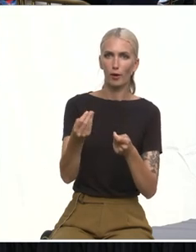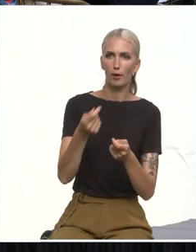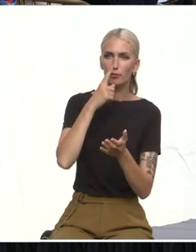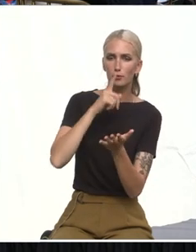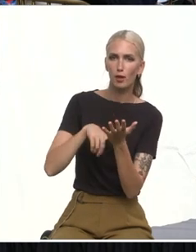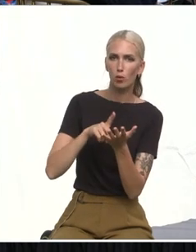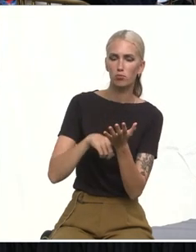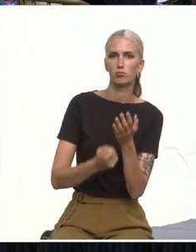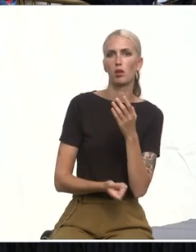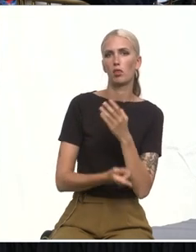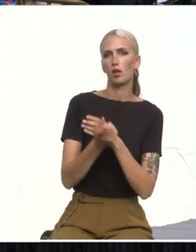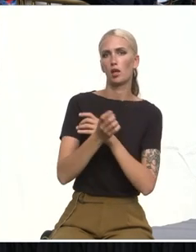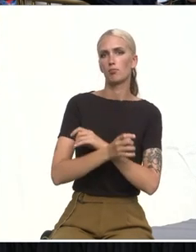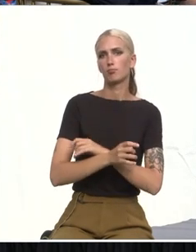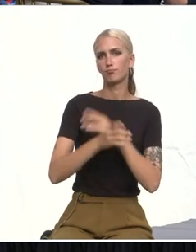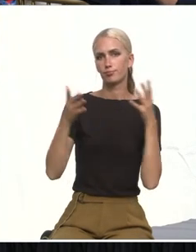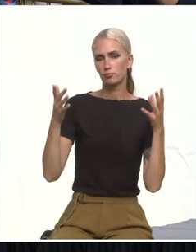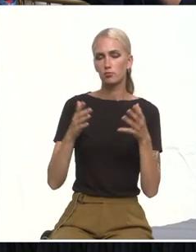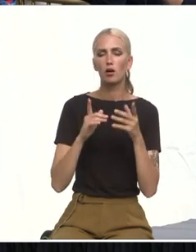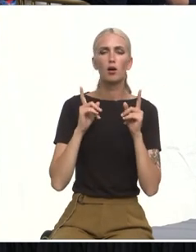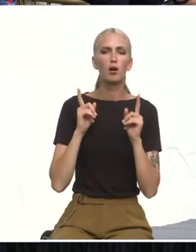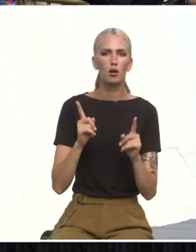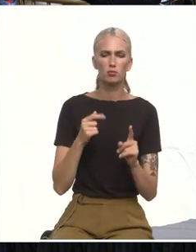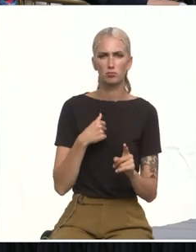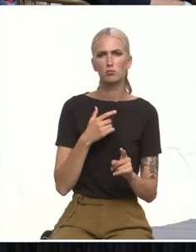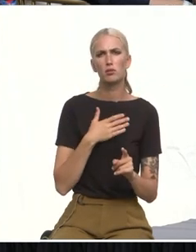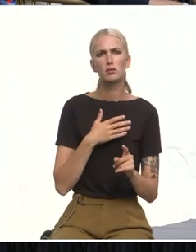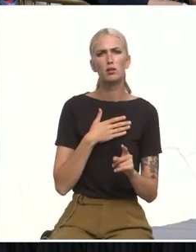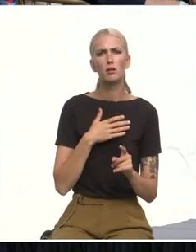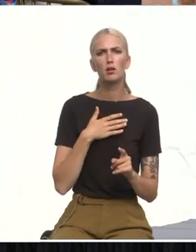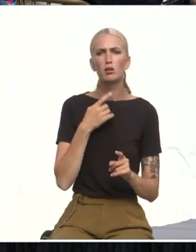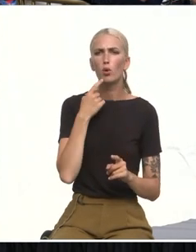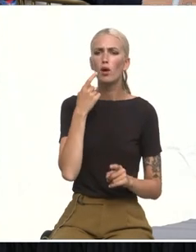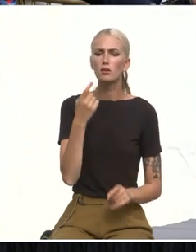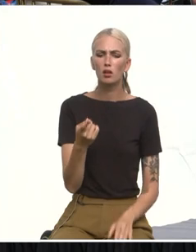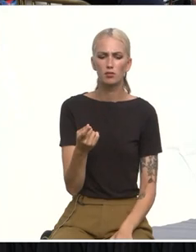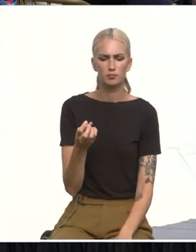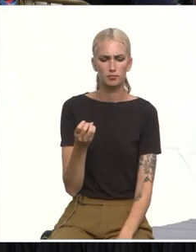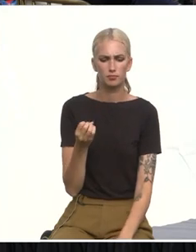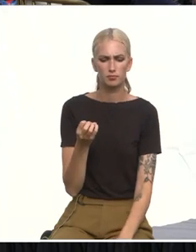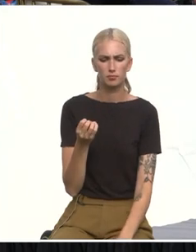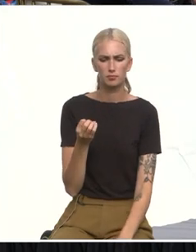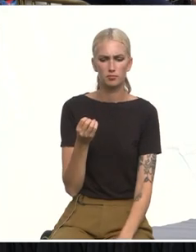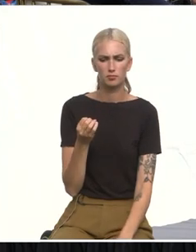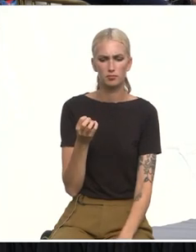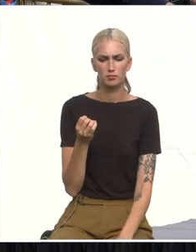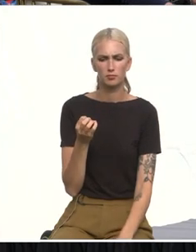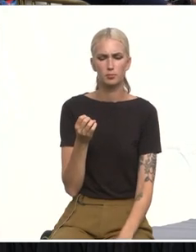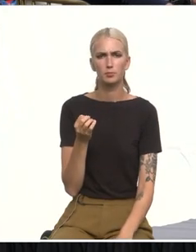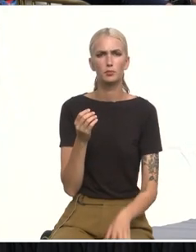But I want to say something about the pseudo thing.